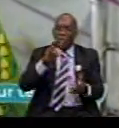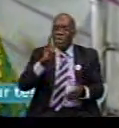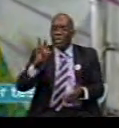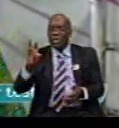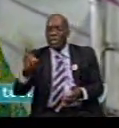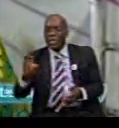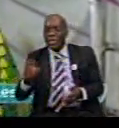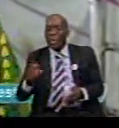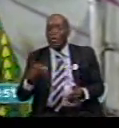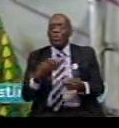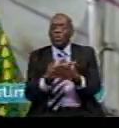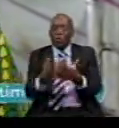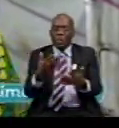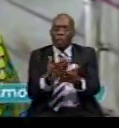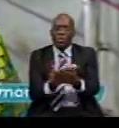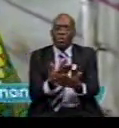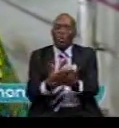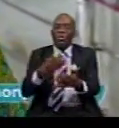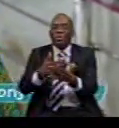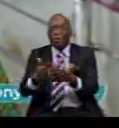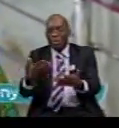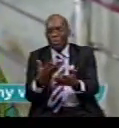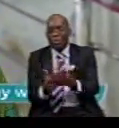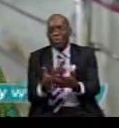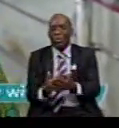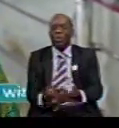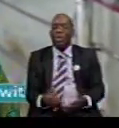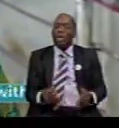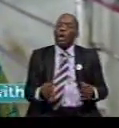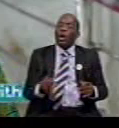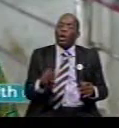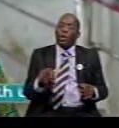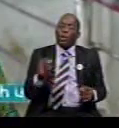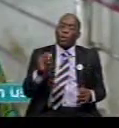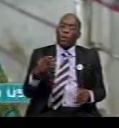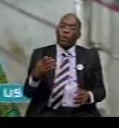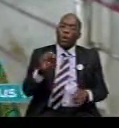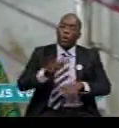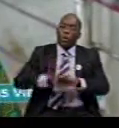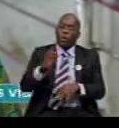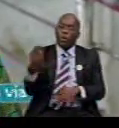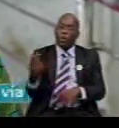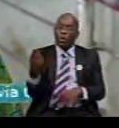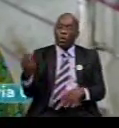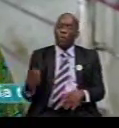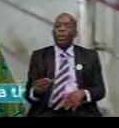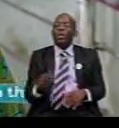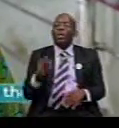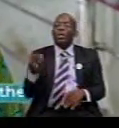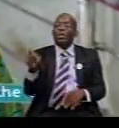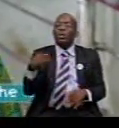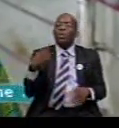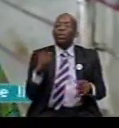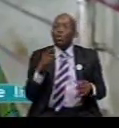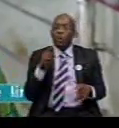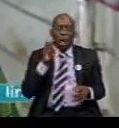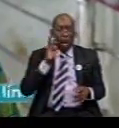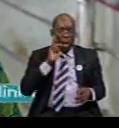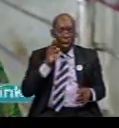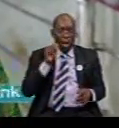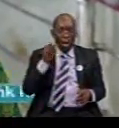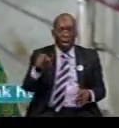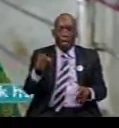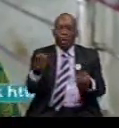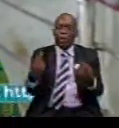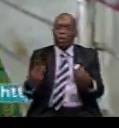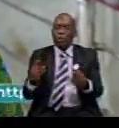lo mo n ba pe mi pe won se soji kan lo sogbo pe baba wa bayi bayi ni se soji lo ba wa gbe mi nile tori